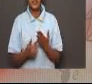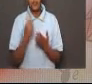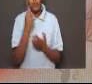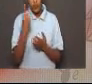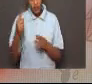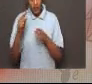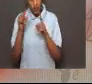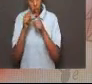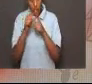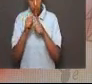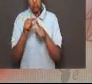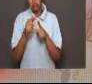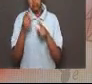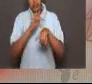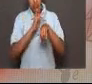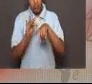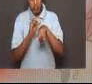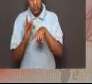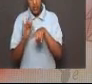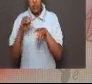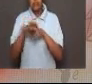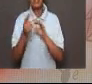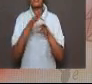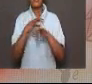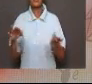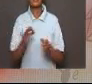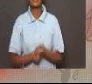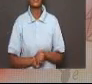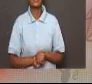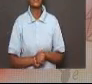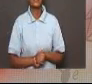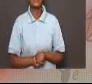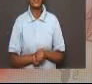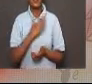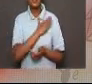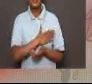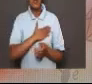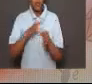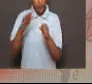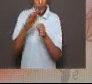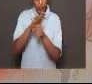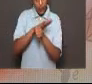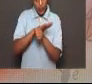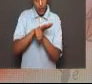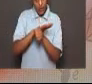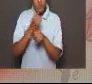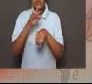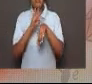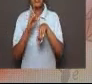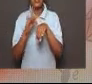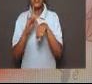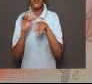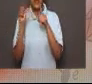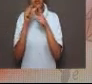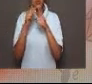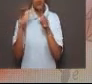certain words will be missing from the sentences. Please fill in the missing words